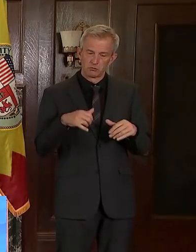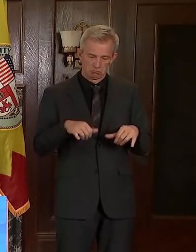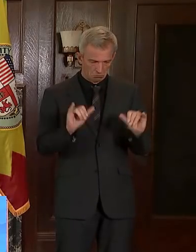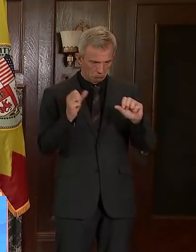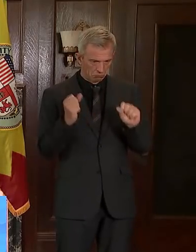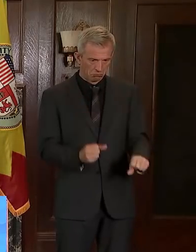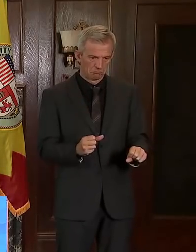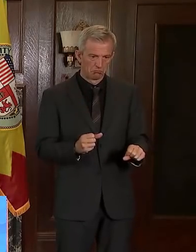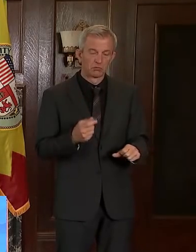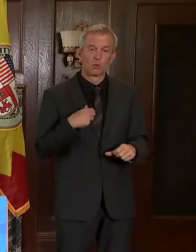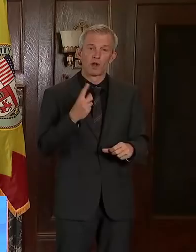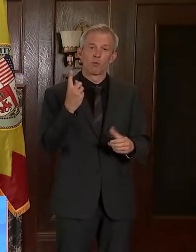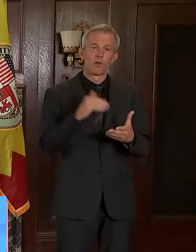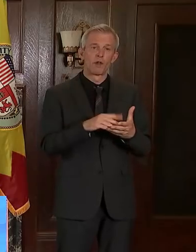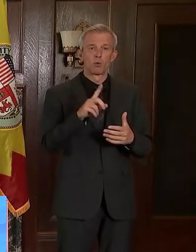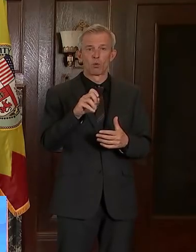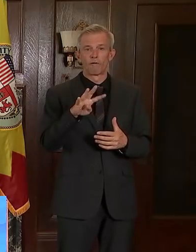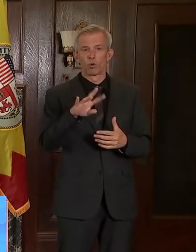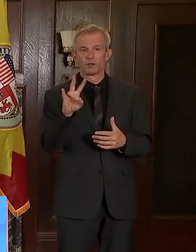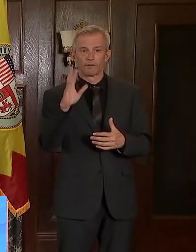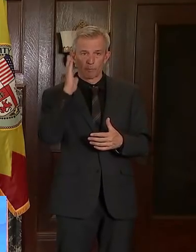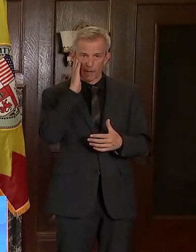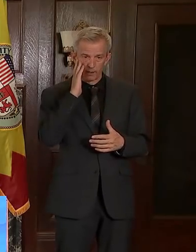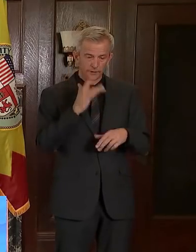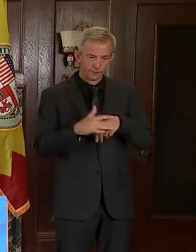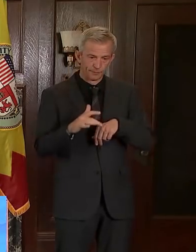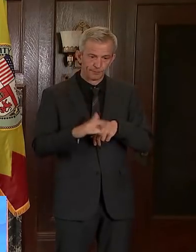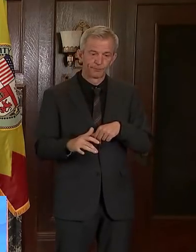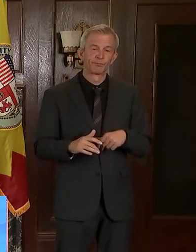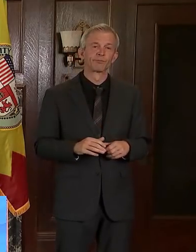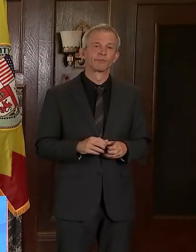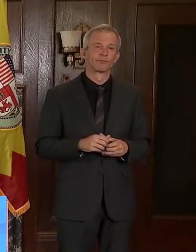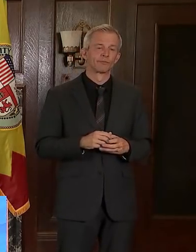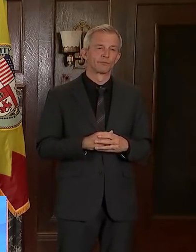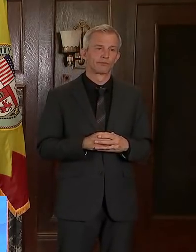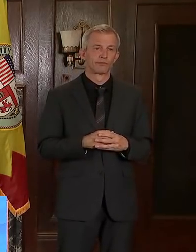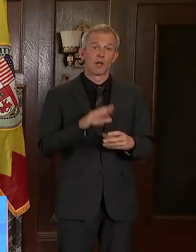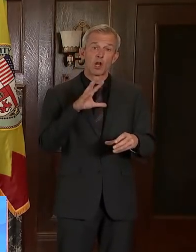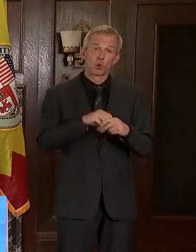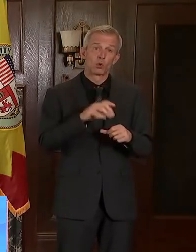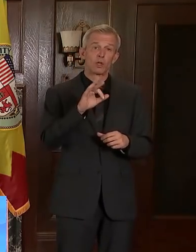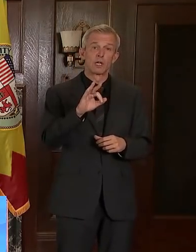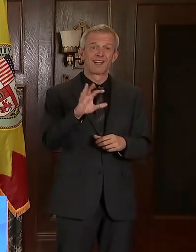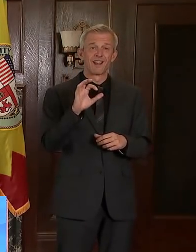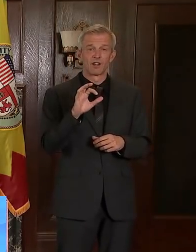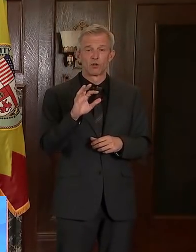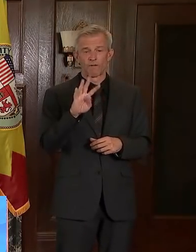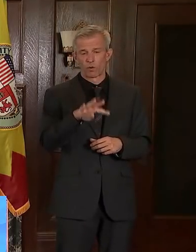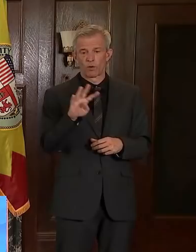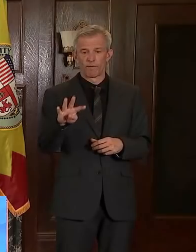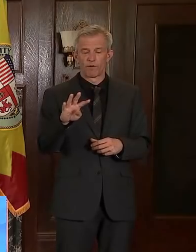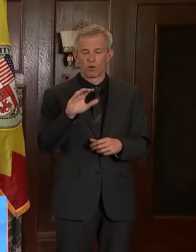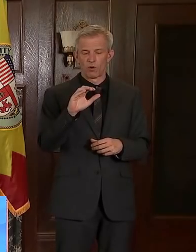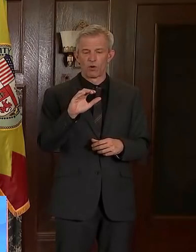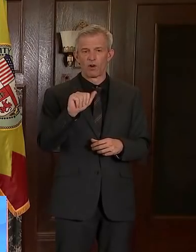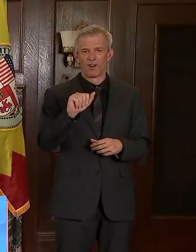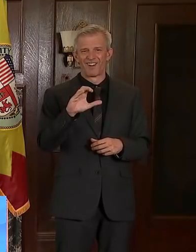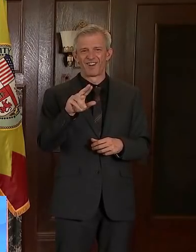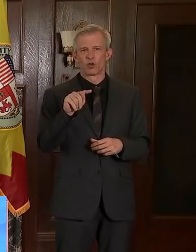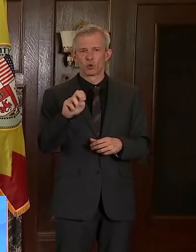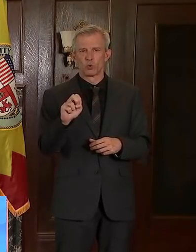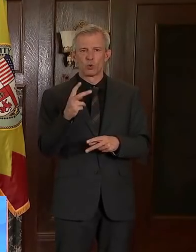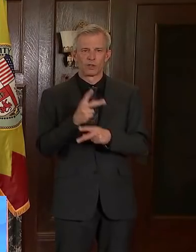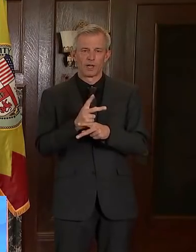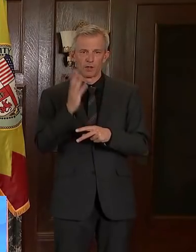hospitals, 1,147 beds are currently available, including 944 acute care beds, of which